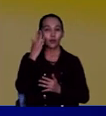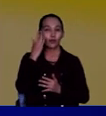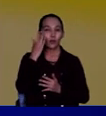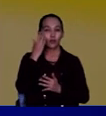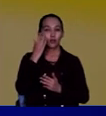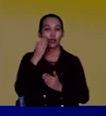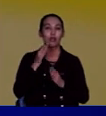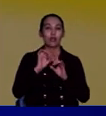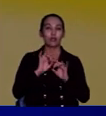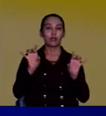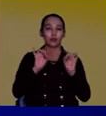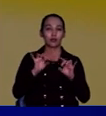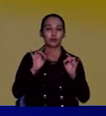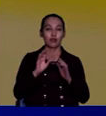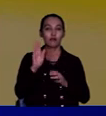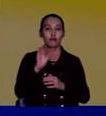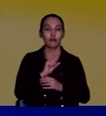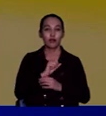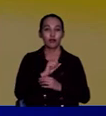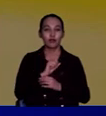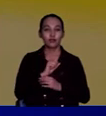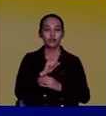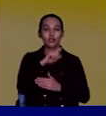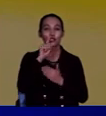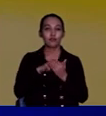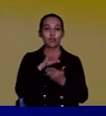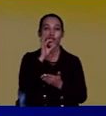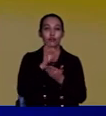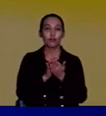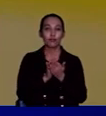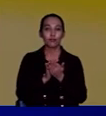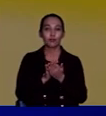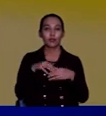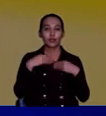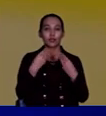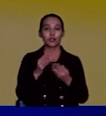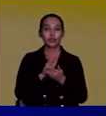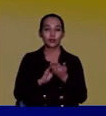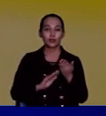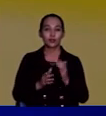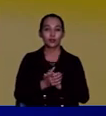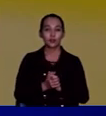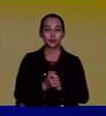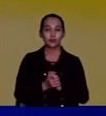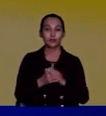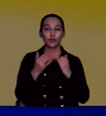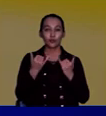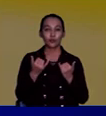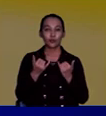qayta hikoya qiling va shu bilan birgalikda savollarga javob yozing. Mana shuning bilan